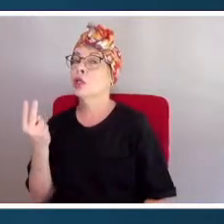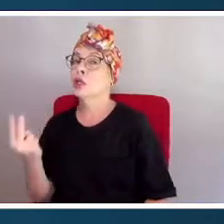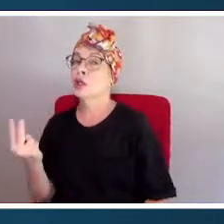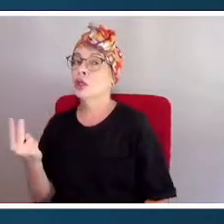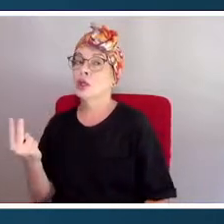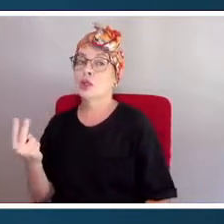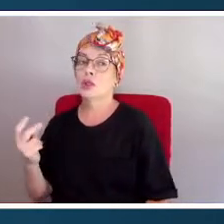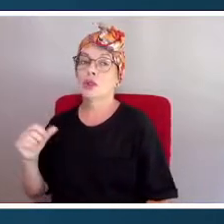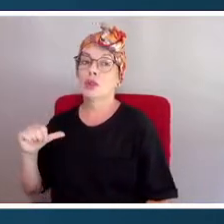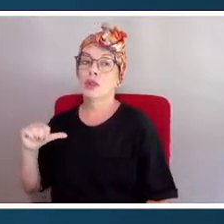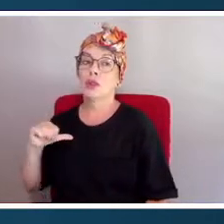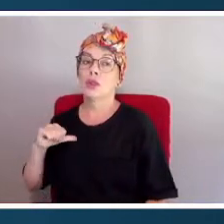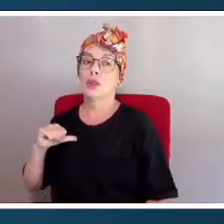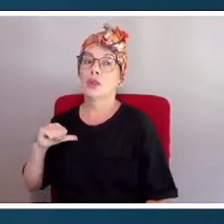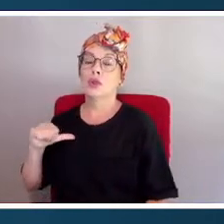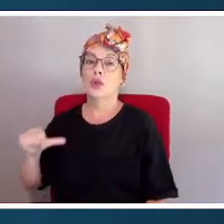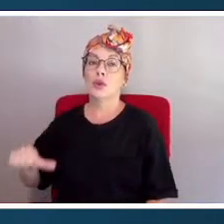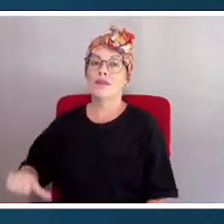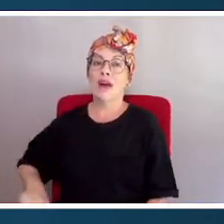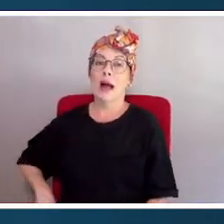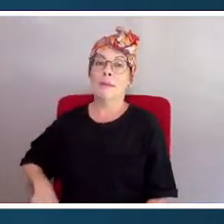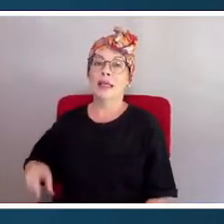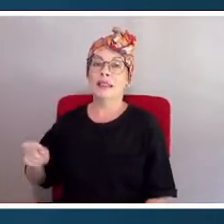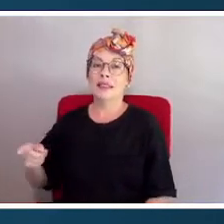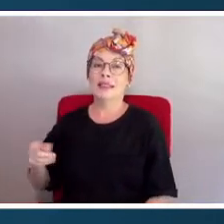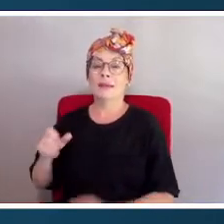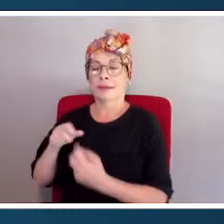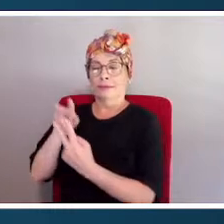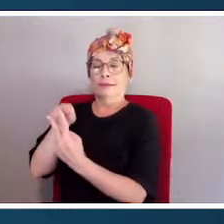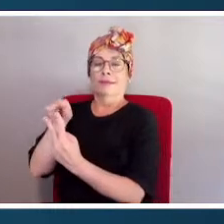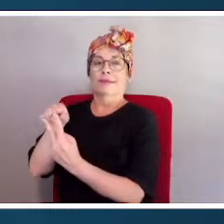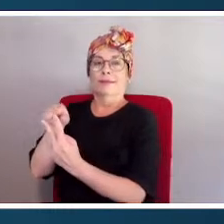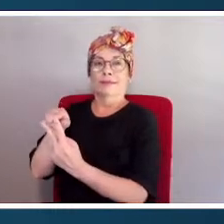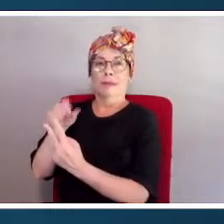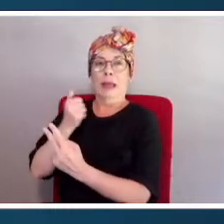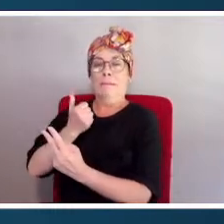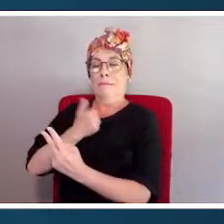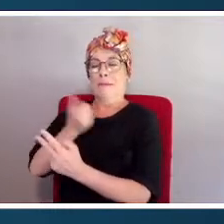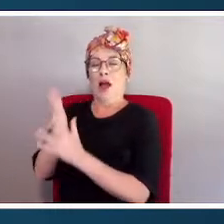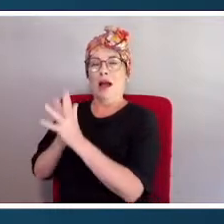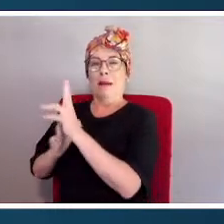Mrs. Bhagwande and Mr. Puran, my mom and dad.